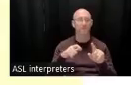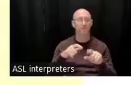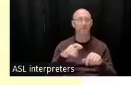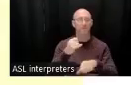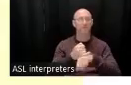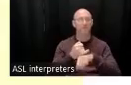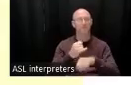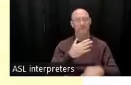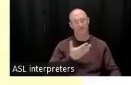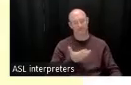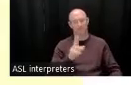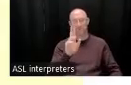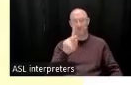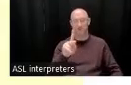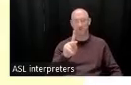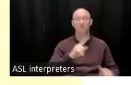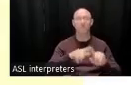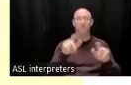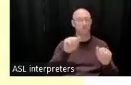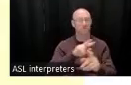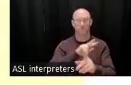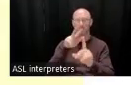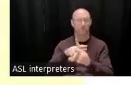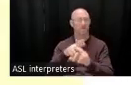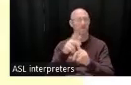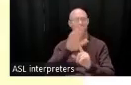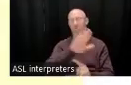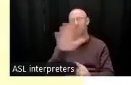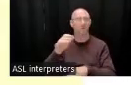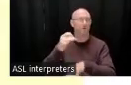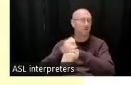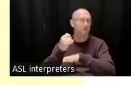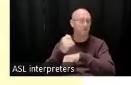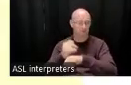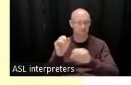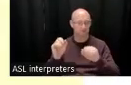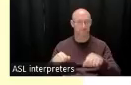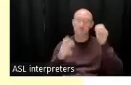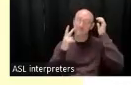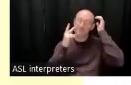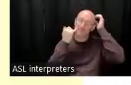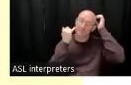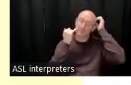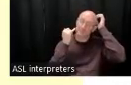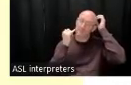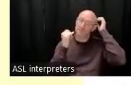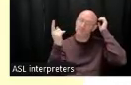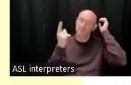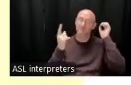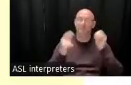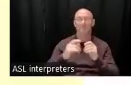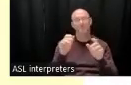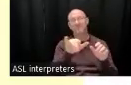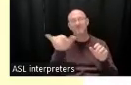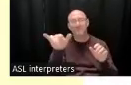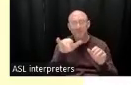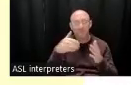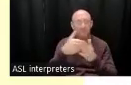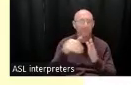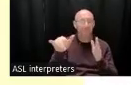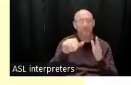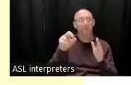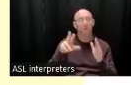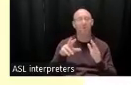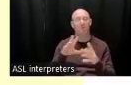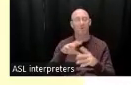of Kentucky, but you can translate this to wherever your institution is to see if there's something analogous or if there's something that you would want